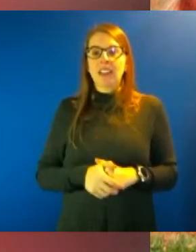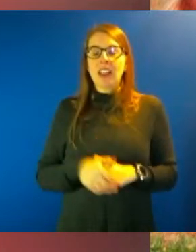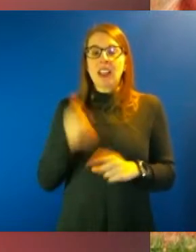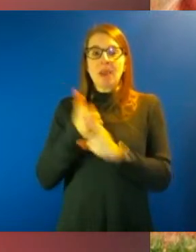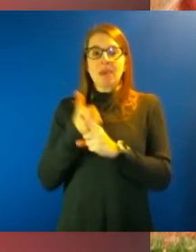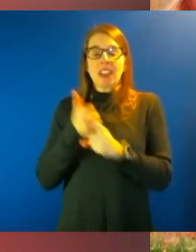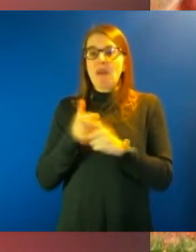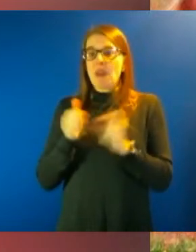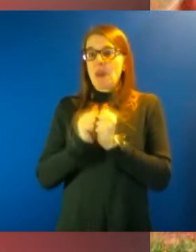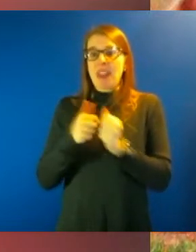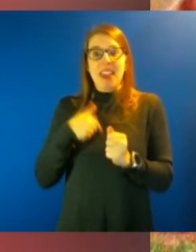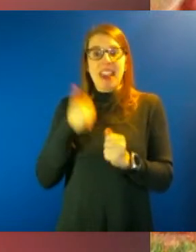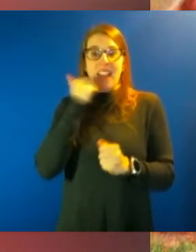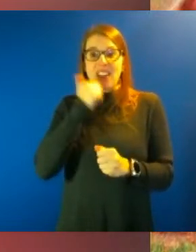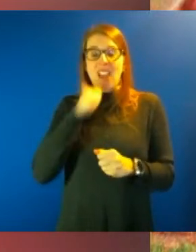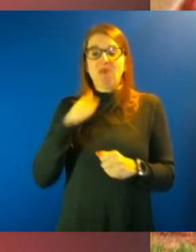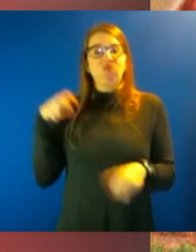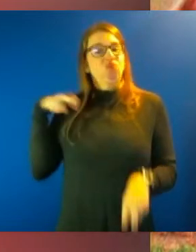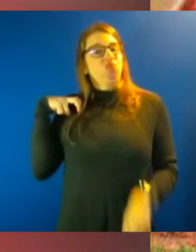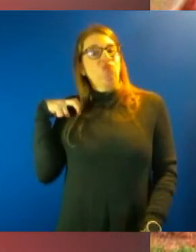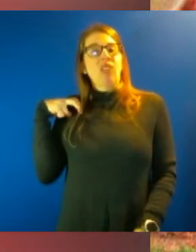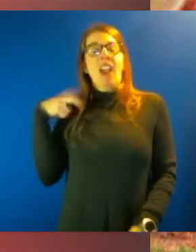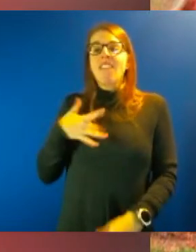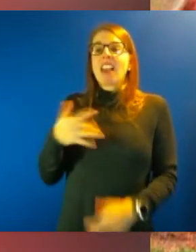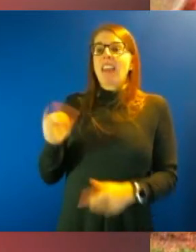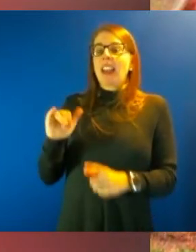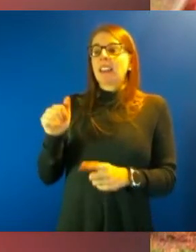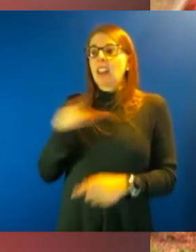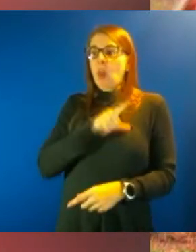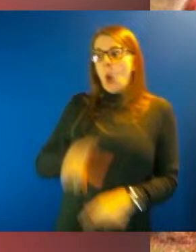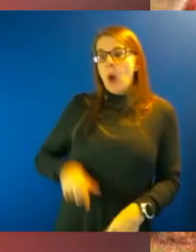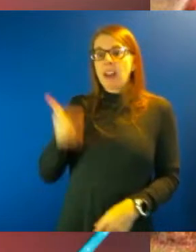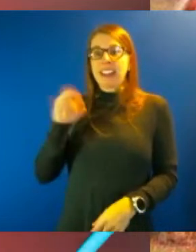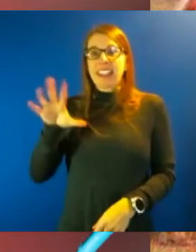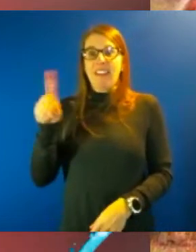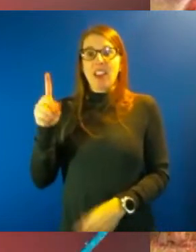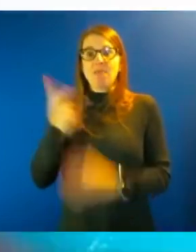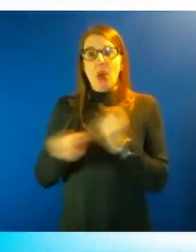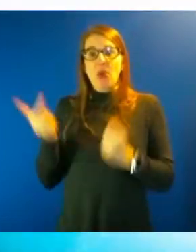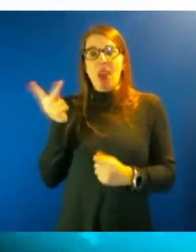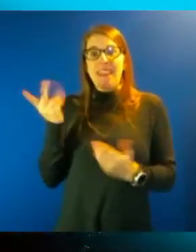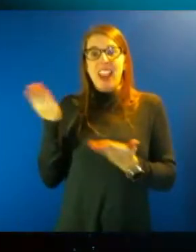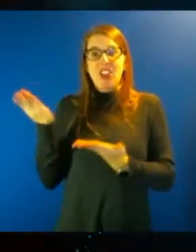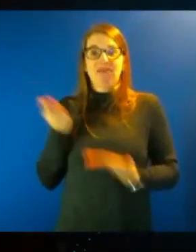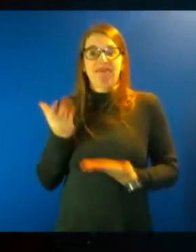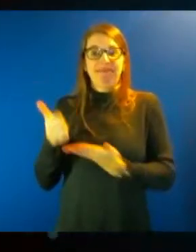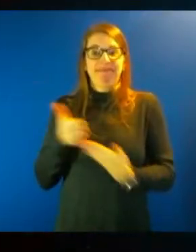You know, I feel like I'm in good hands with the Lord and David right there.